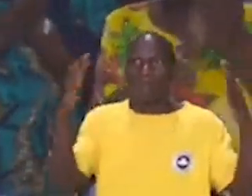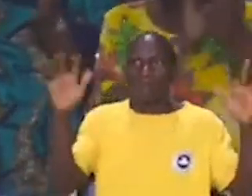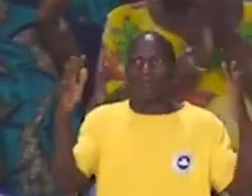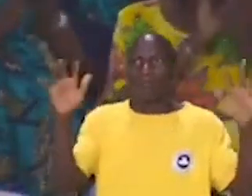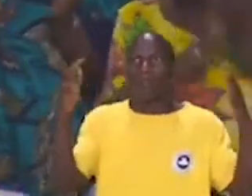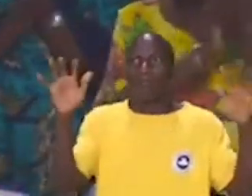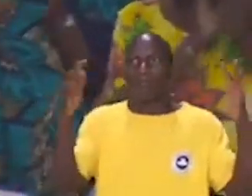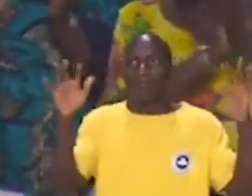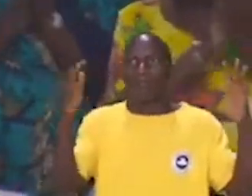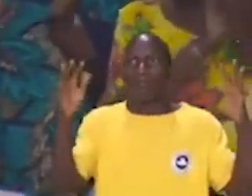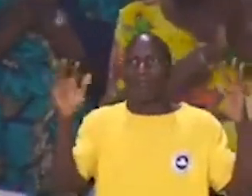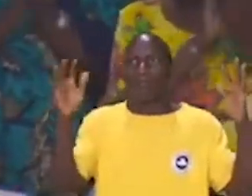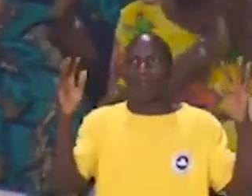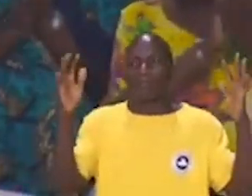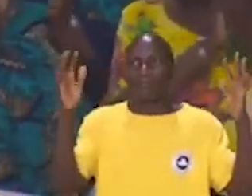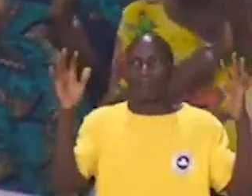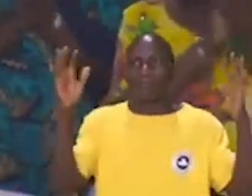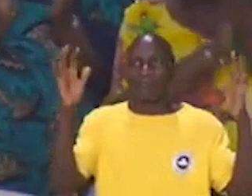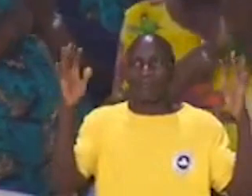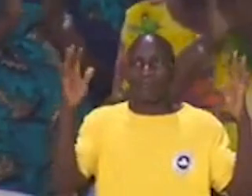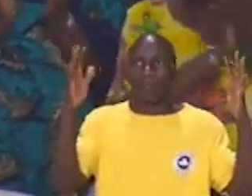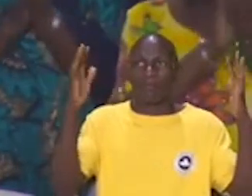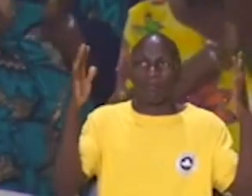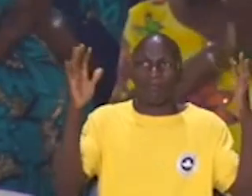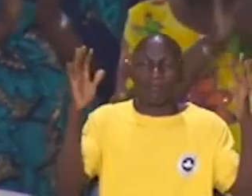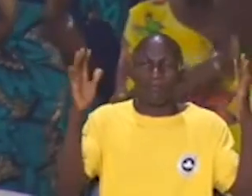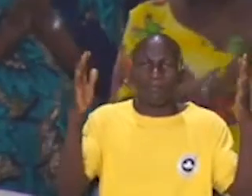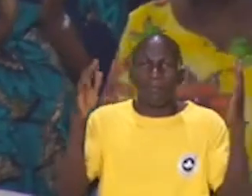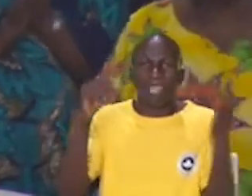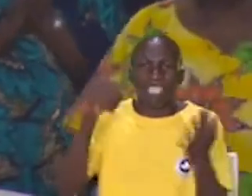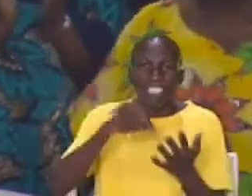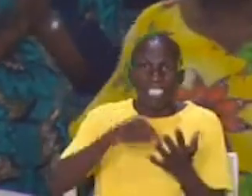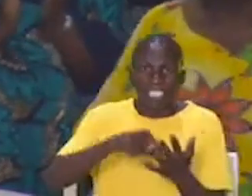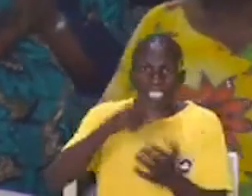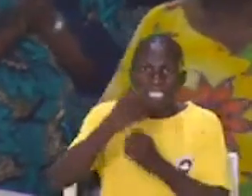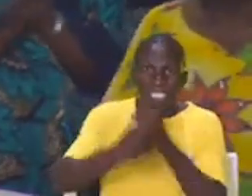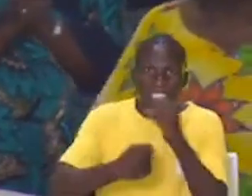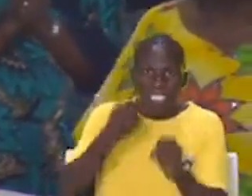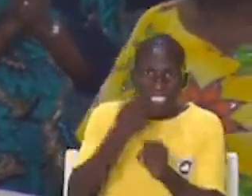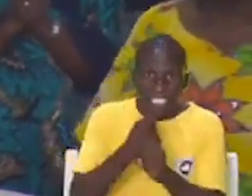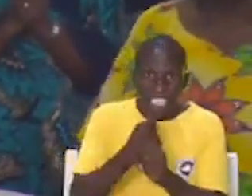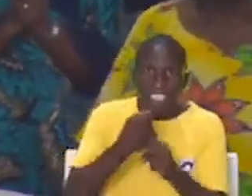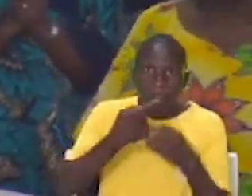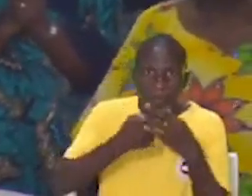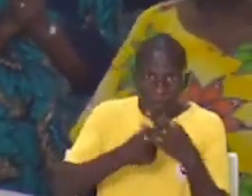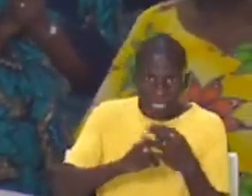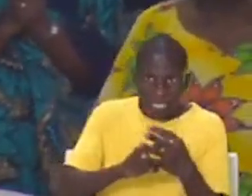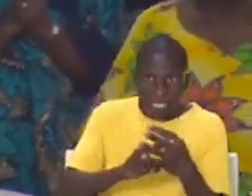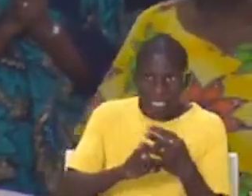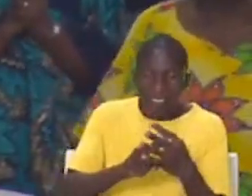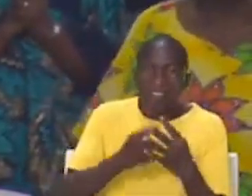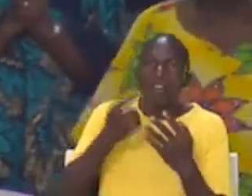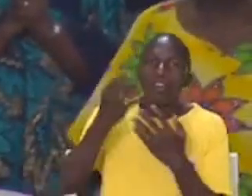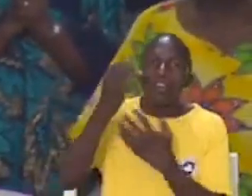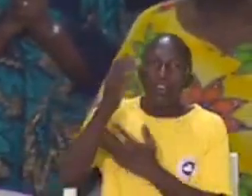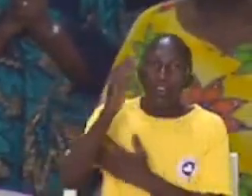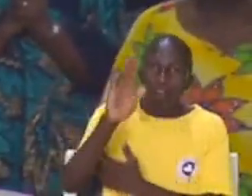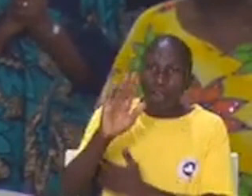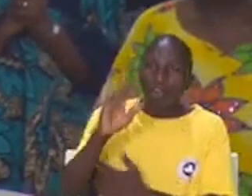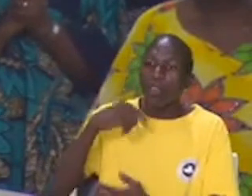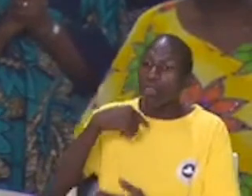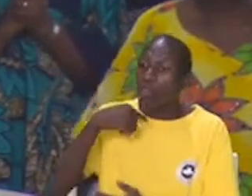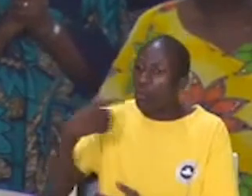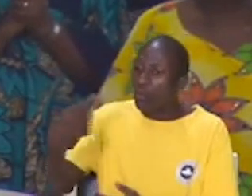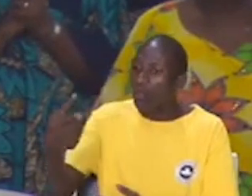them. This year, at the beginning, God told our